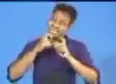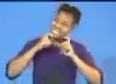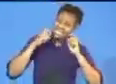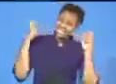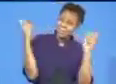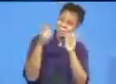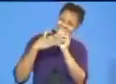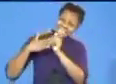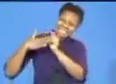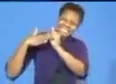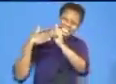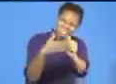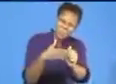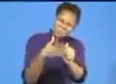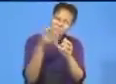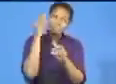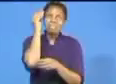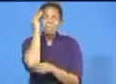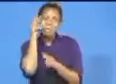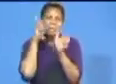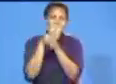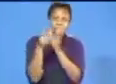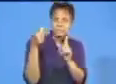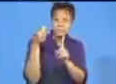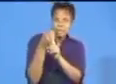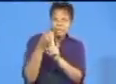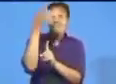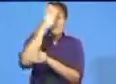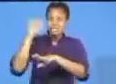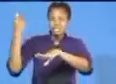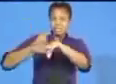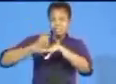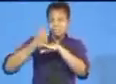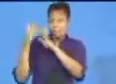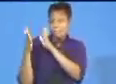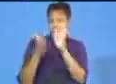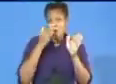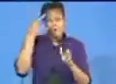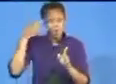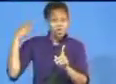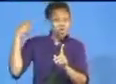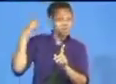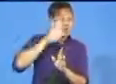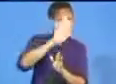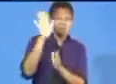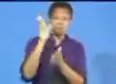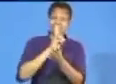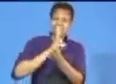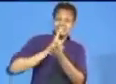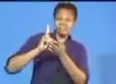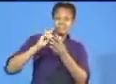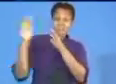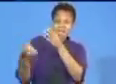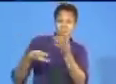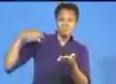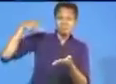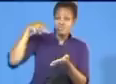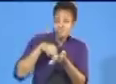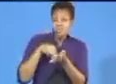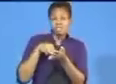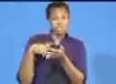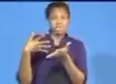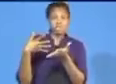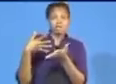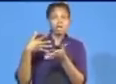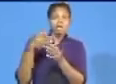to contemplate suicide, God made a plan for your divine restoration. Long before the